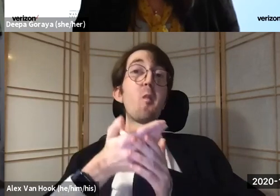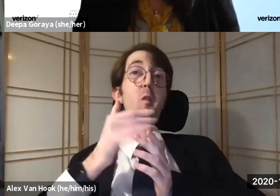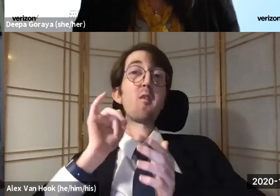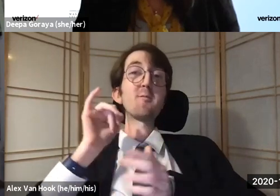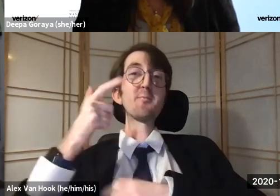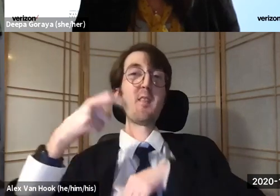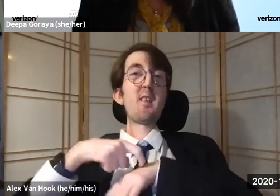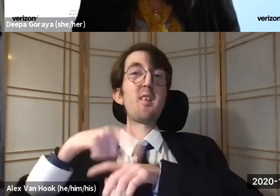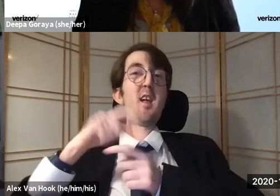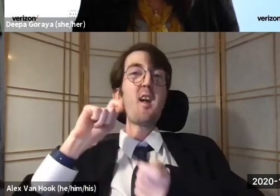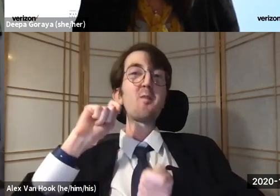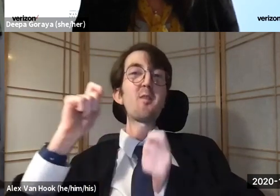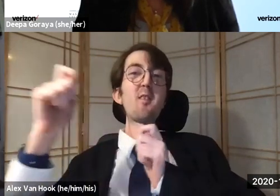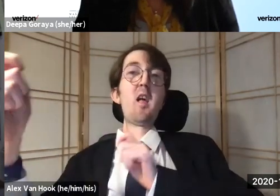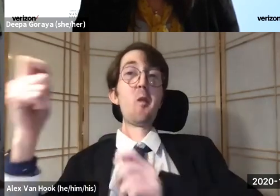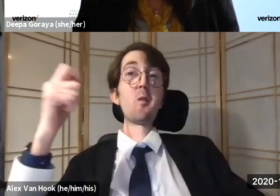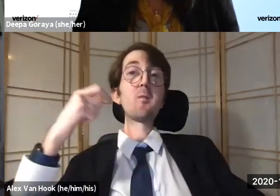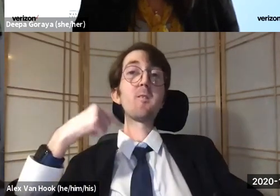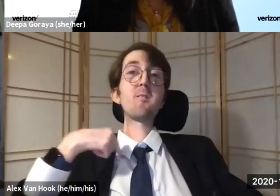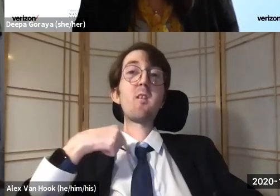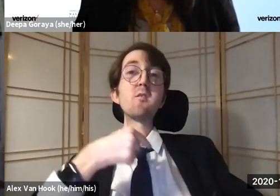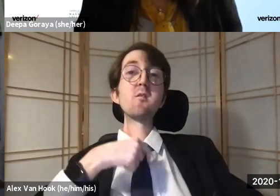our times are definitely changing.